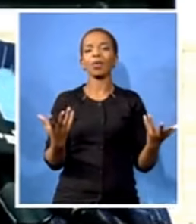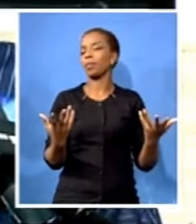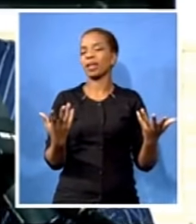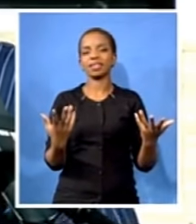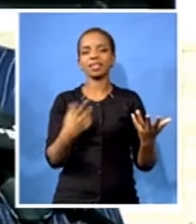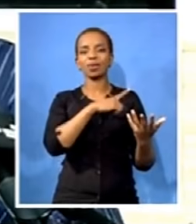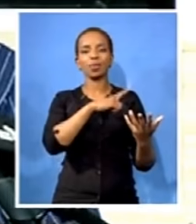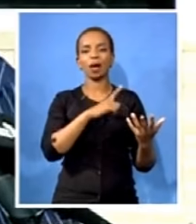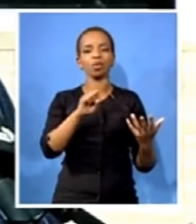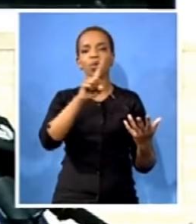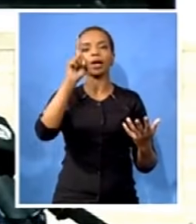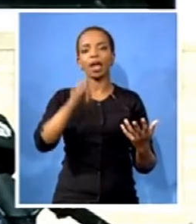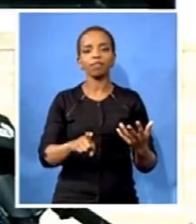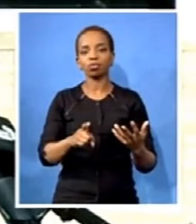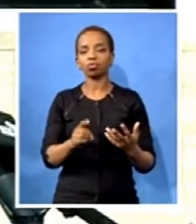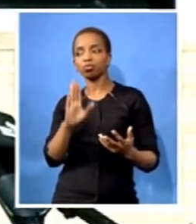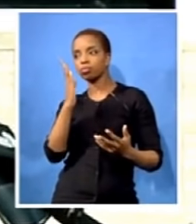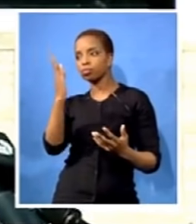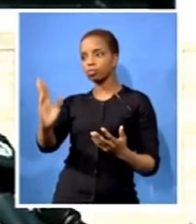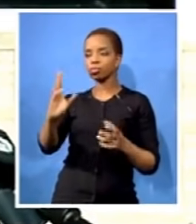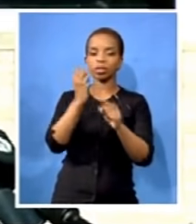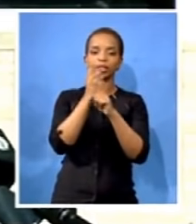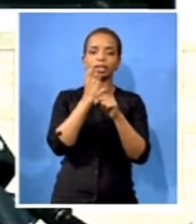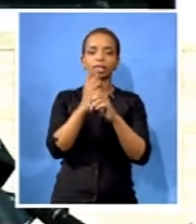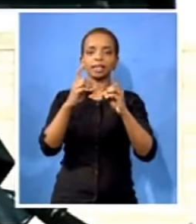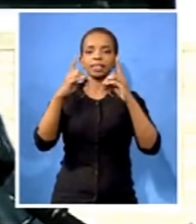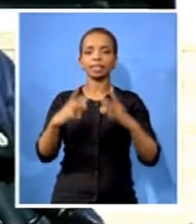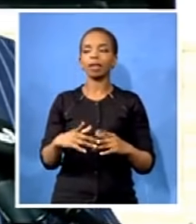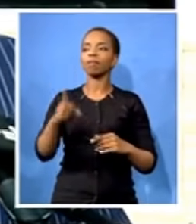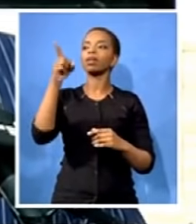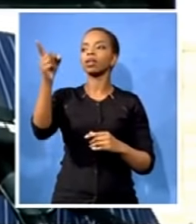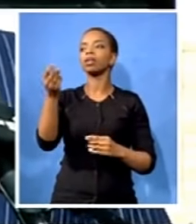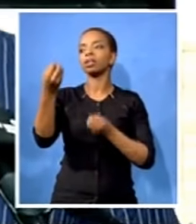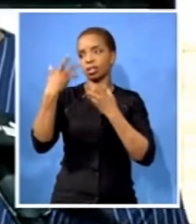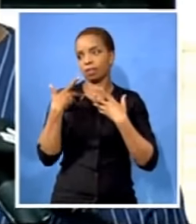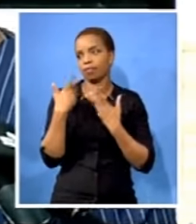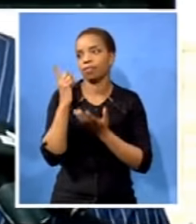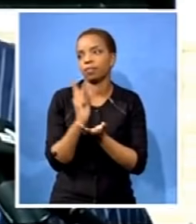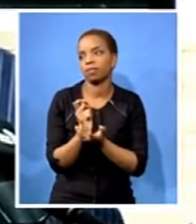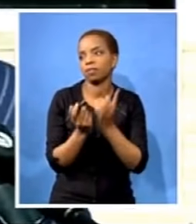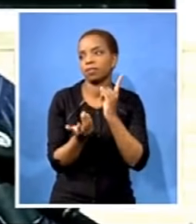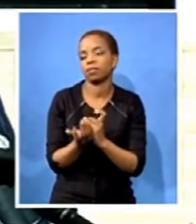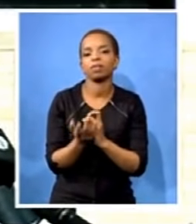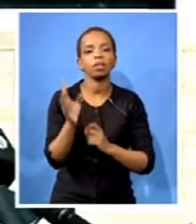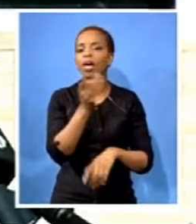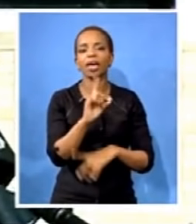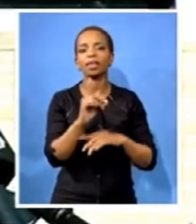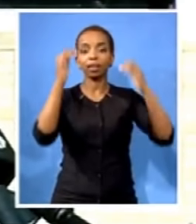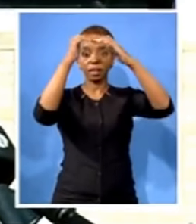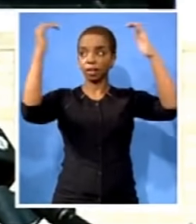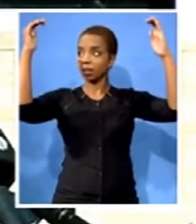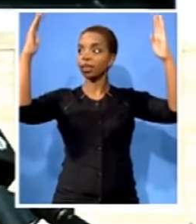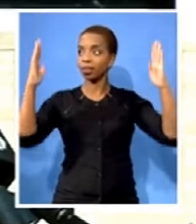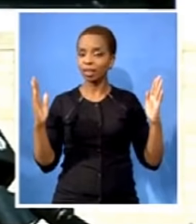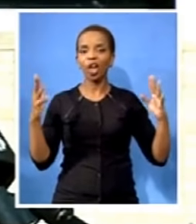or somebody that will give you a sanitizer. You've got it, you just go through it before you even step inside